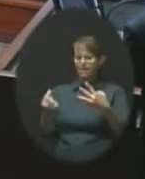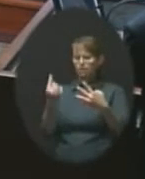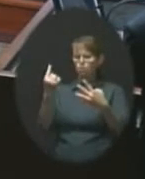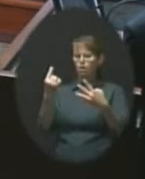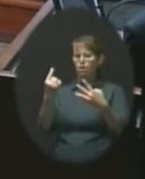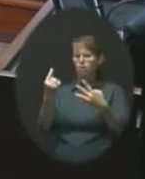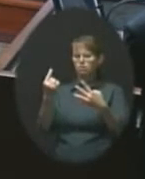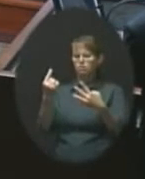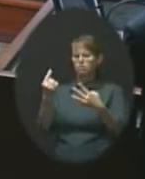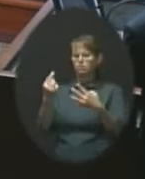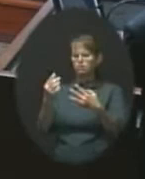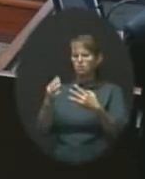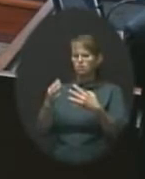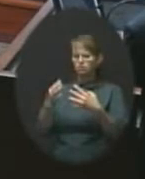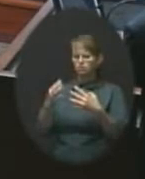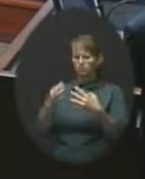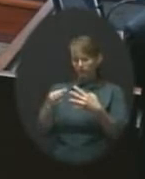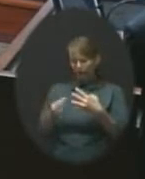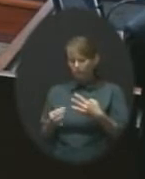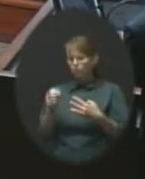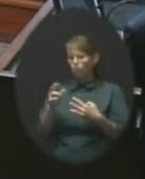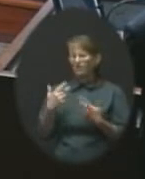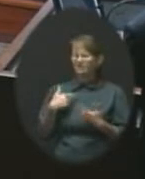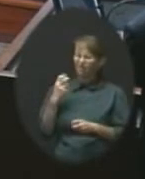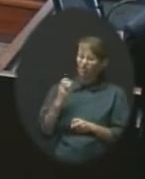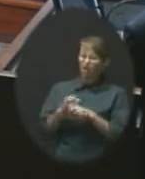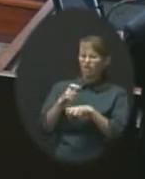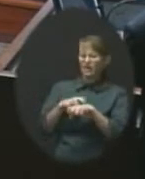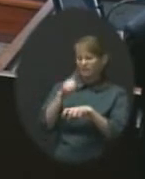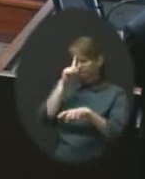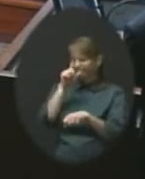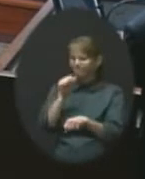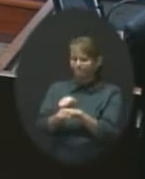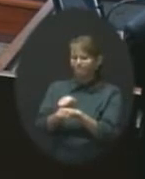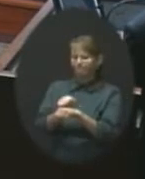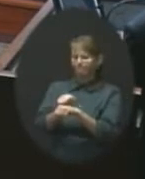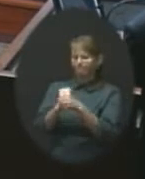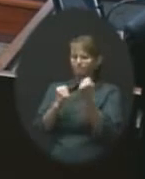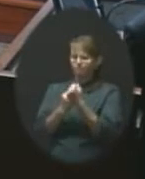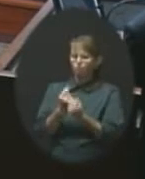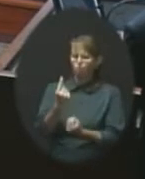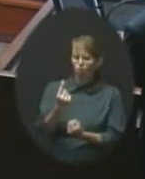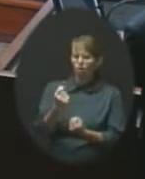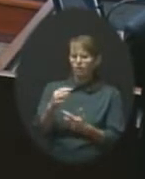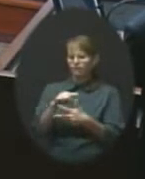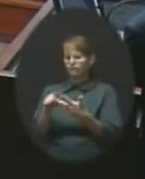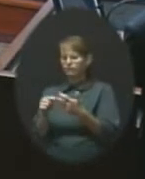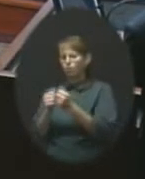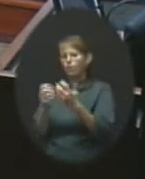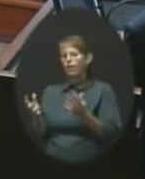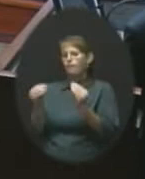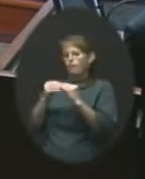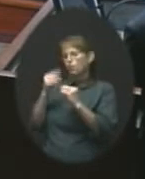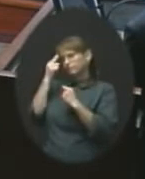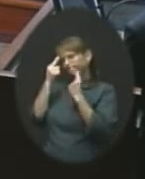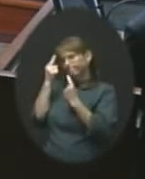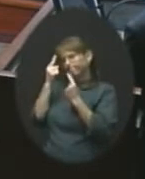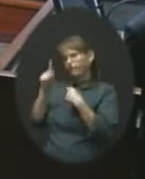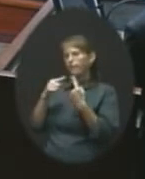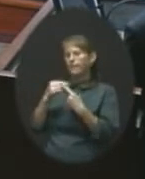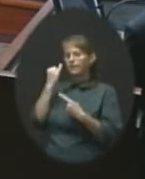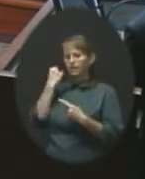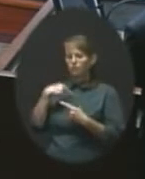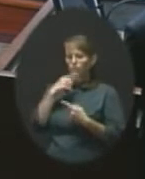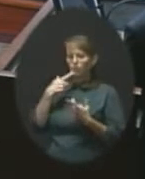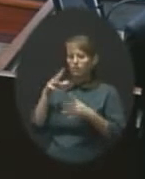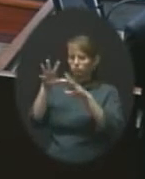Or I have a hard time committing to one of these three without giving it a little bit more thought as far as if we're going to repurpose it, whether we tear